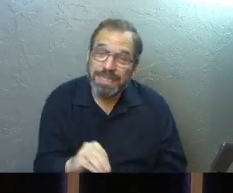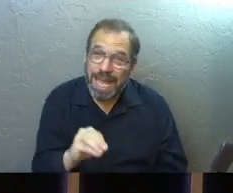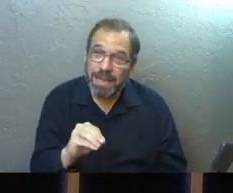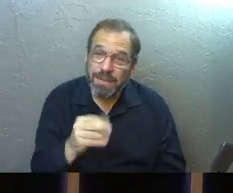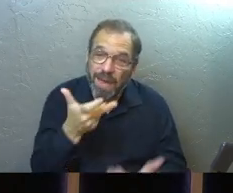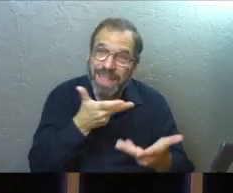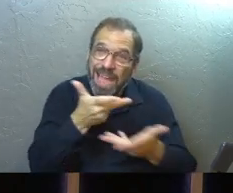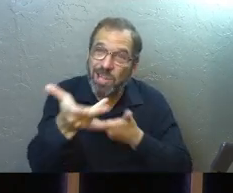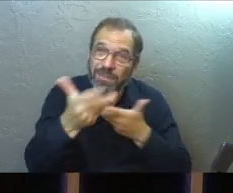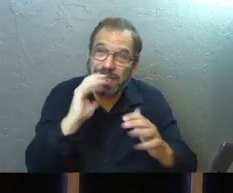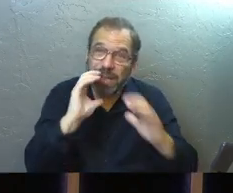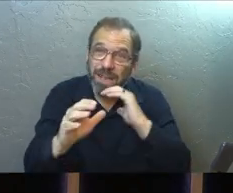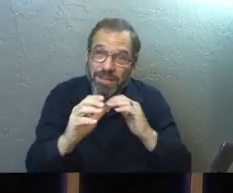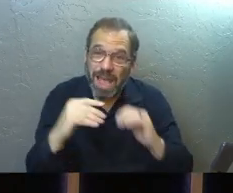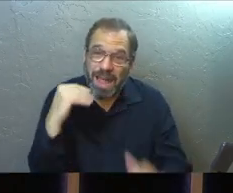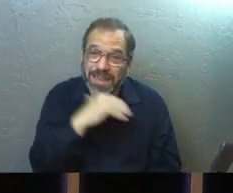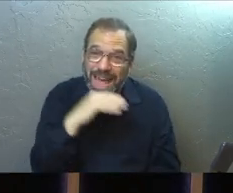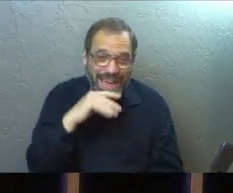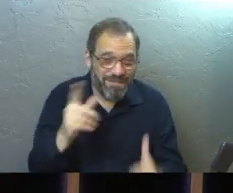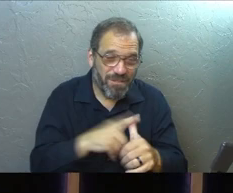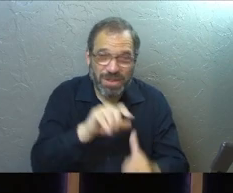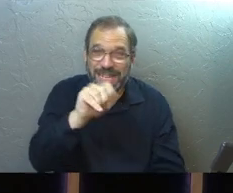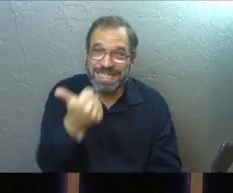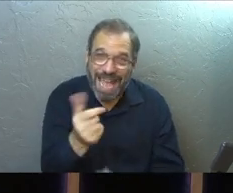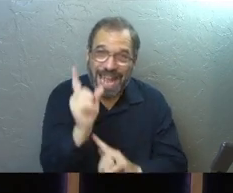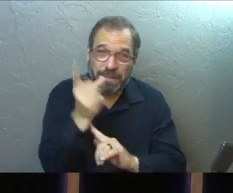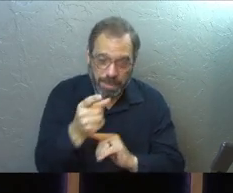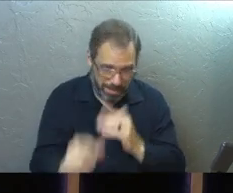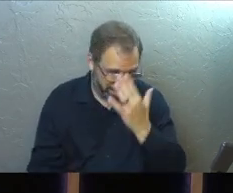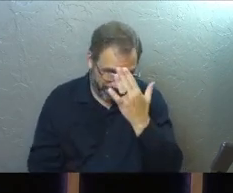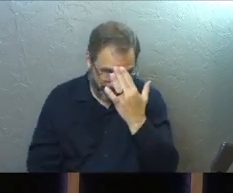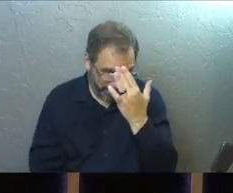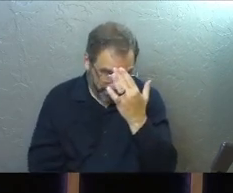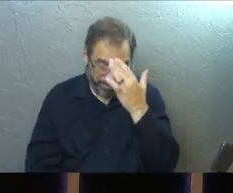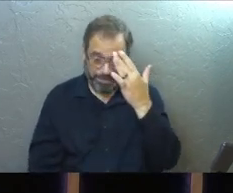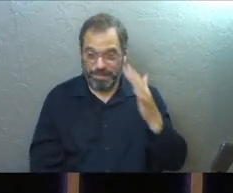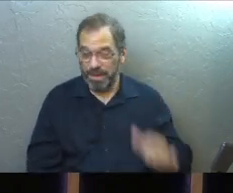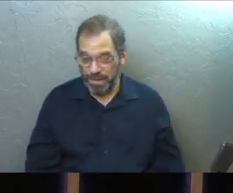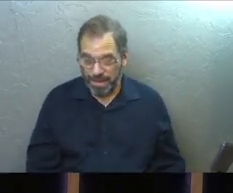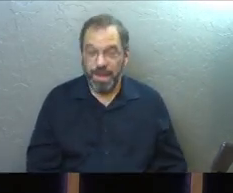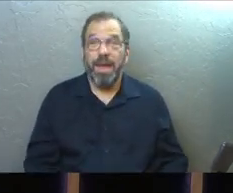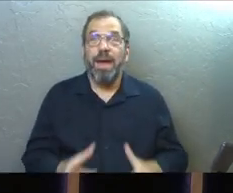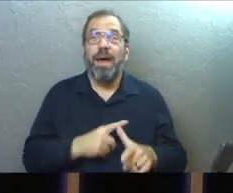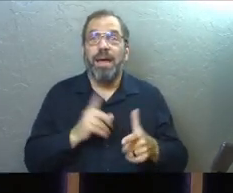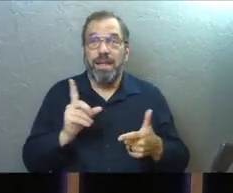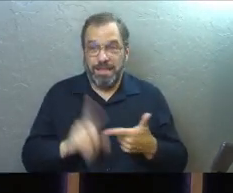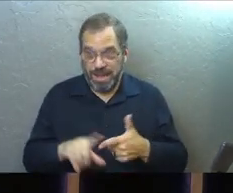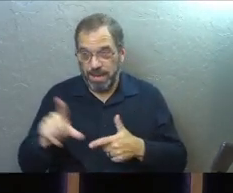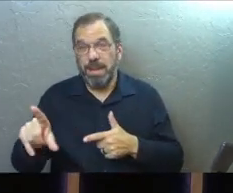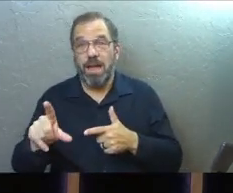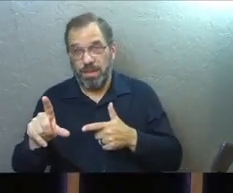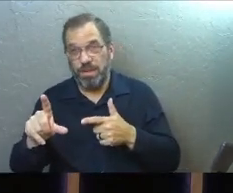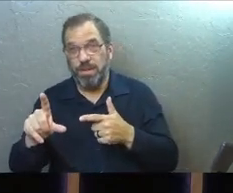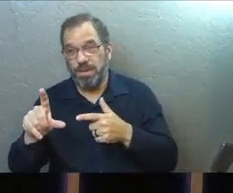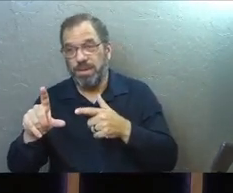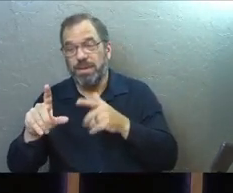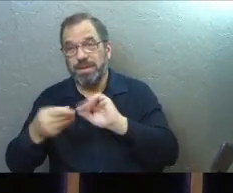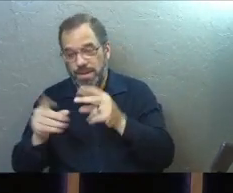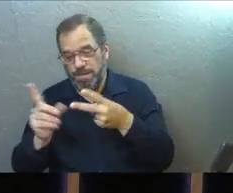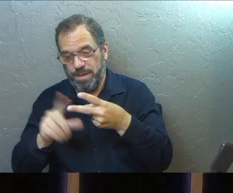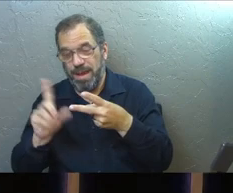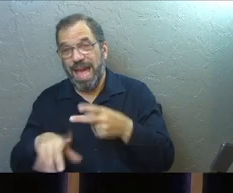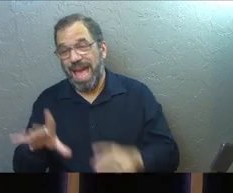the conversations, a lie was told within the first 10 minutes. And then they had a further statistic that said